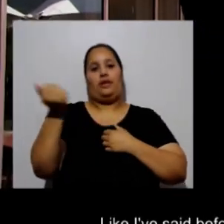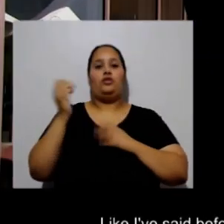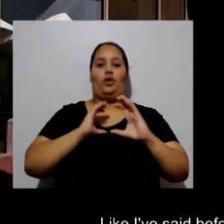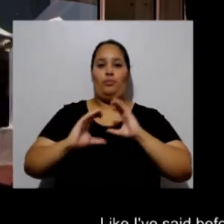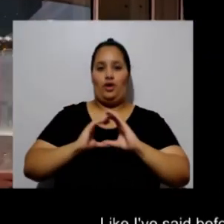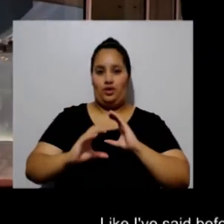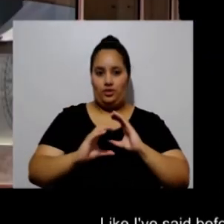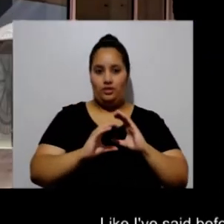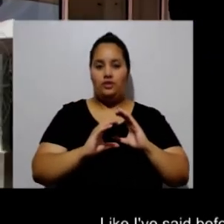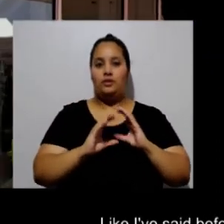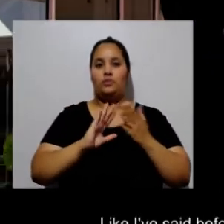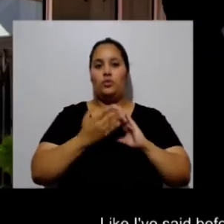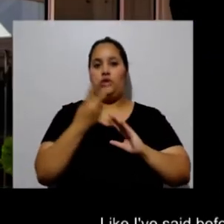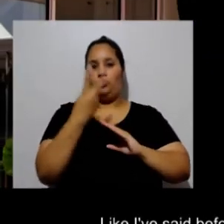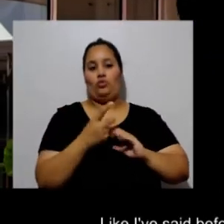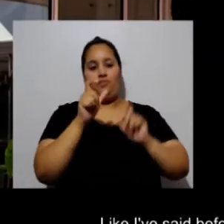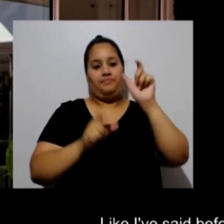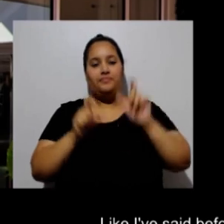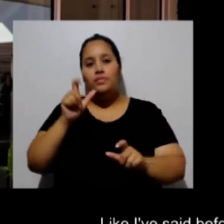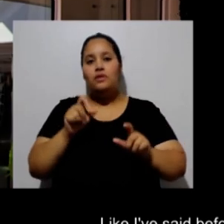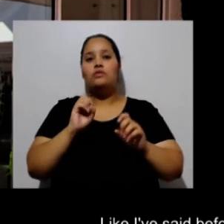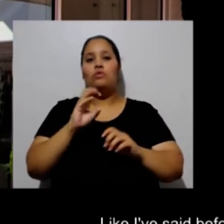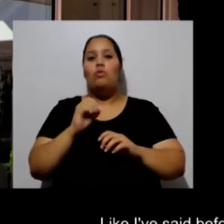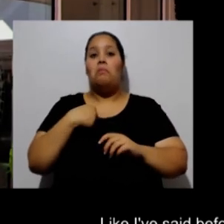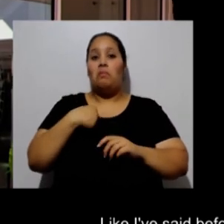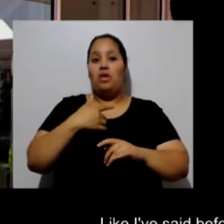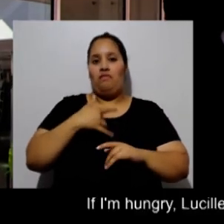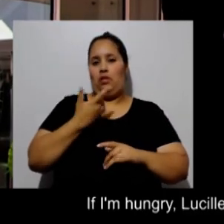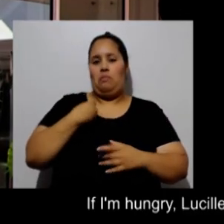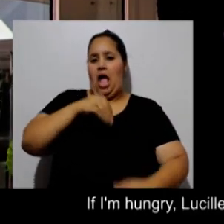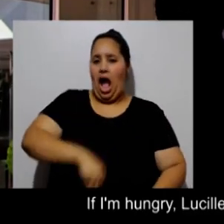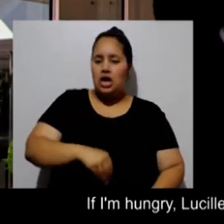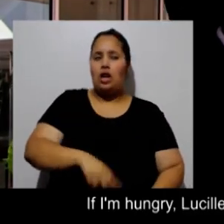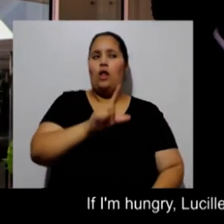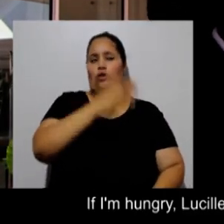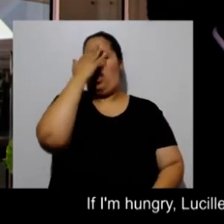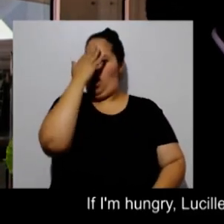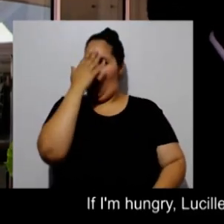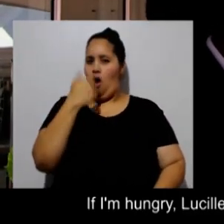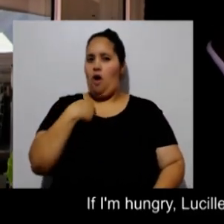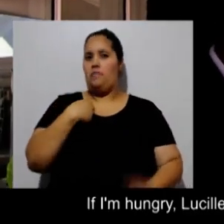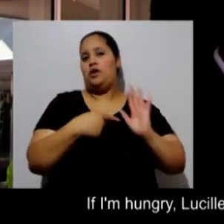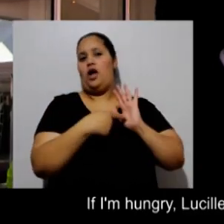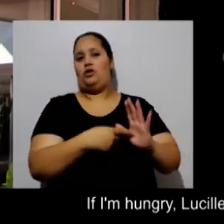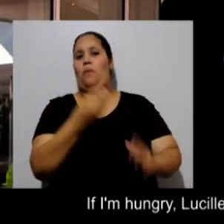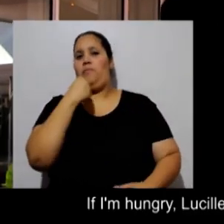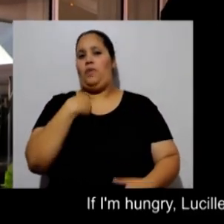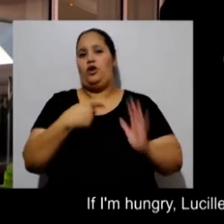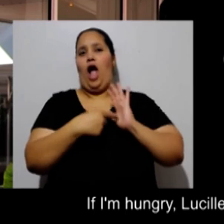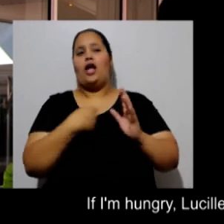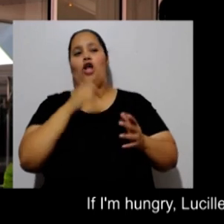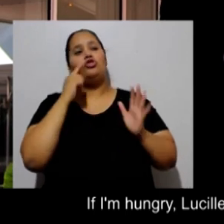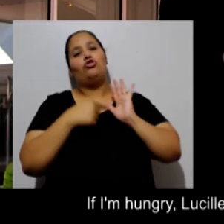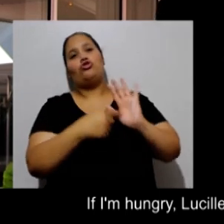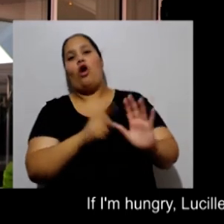Like I've said before, love is the best mode of communication. If I'm hungry, Lucille knows, and I even